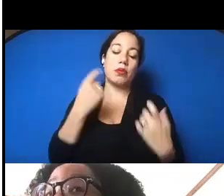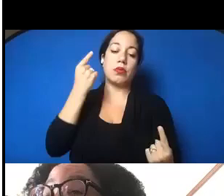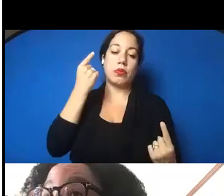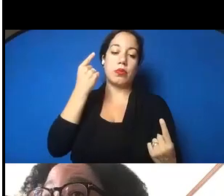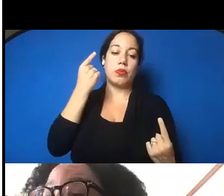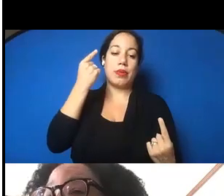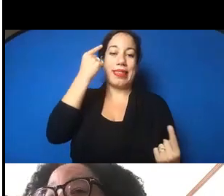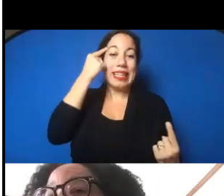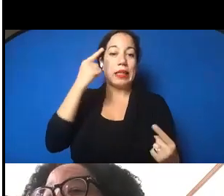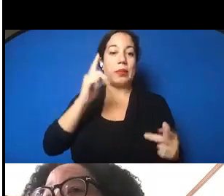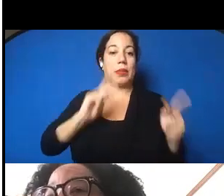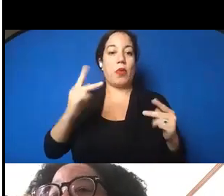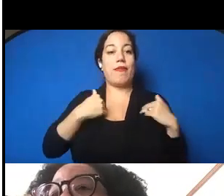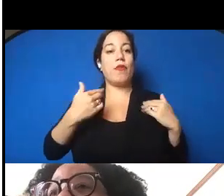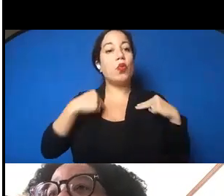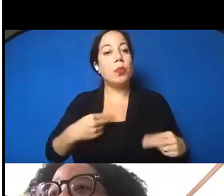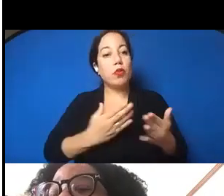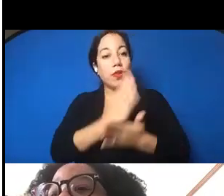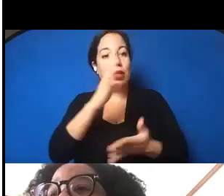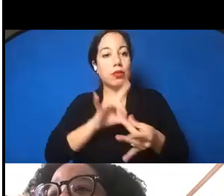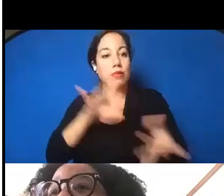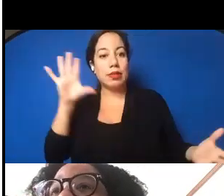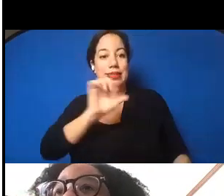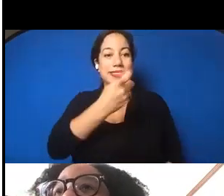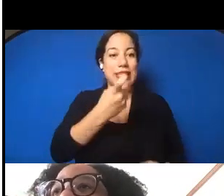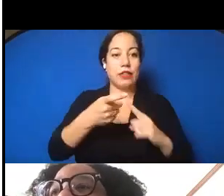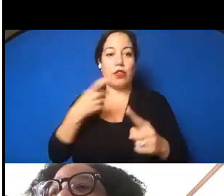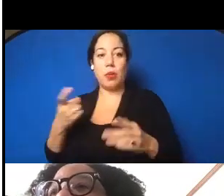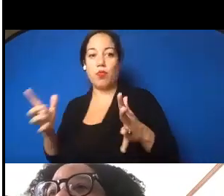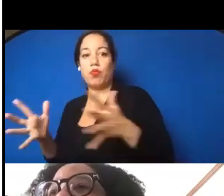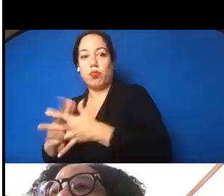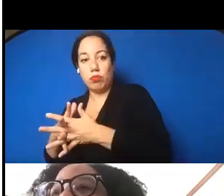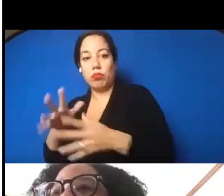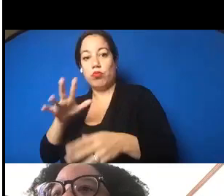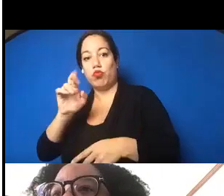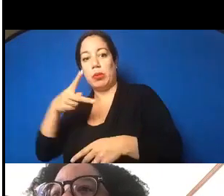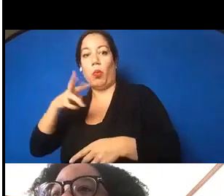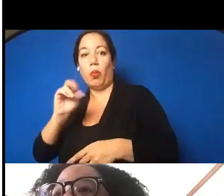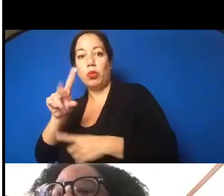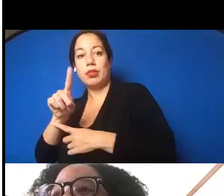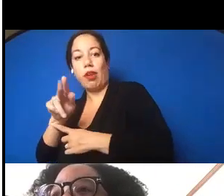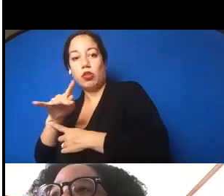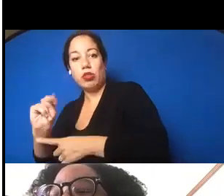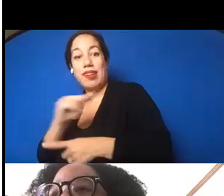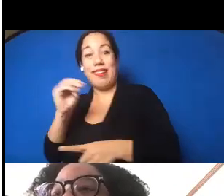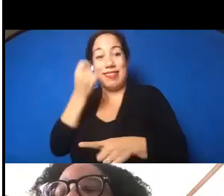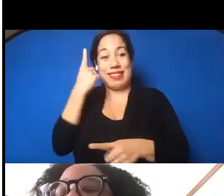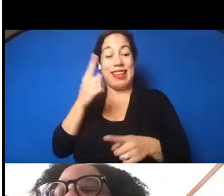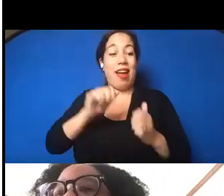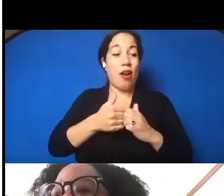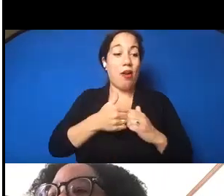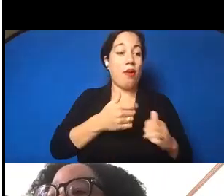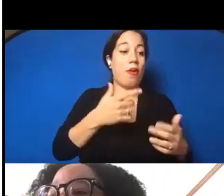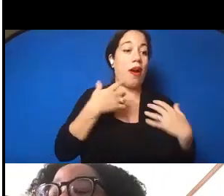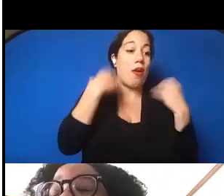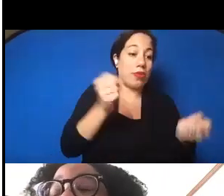the human right to disassociate sex from reproduction and to really be able to understand healthy sexuality and sexual reproductive